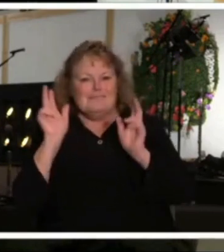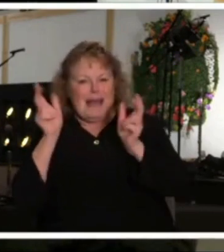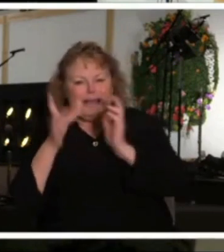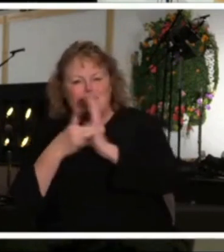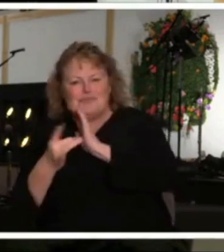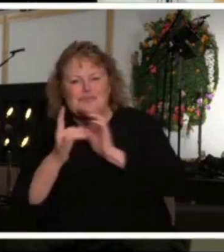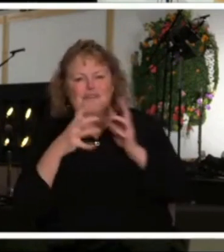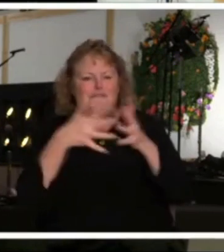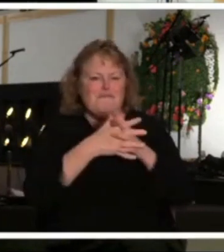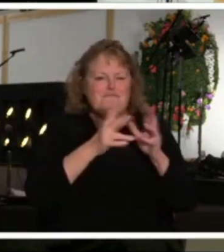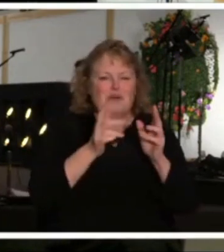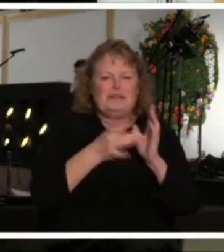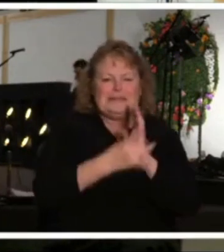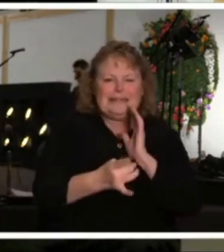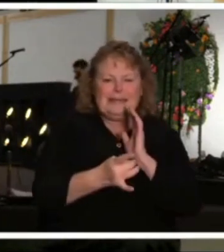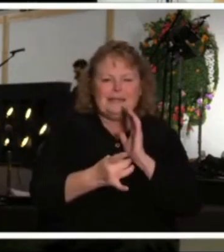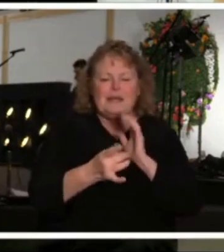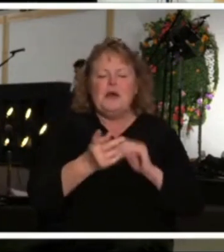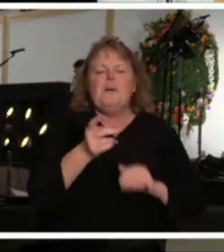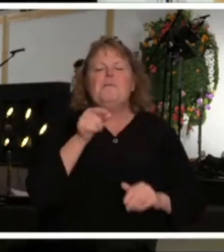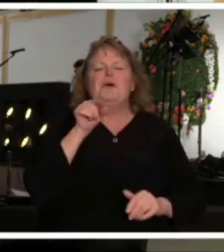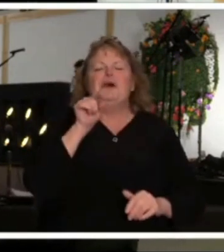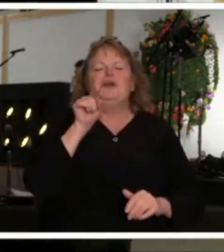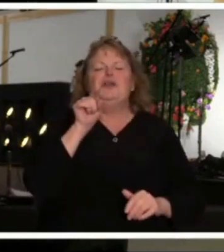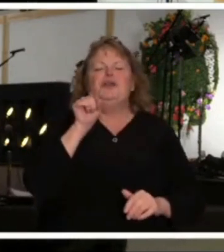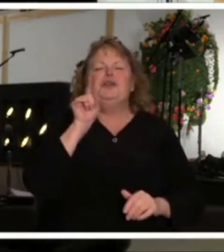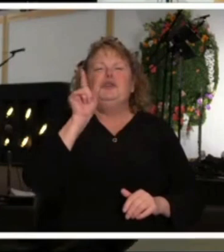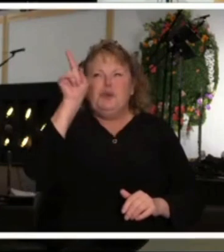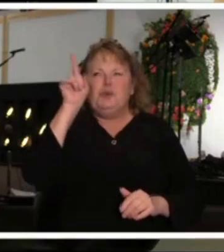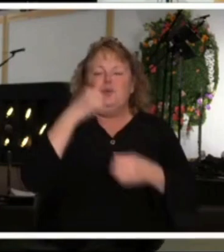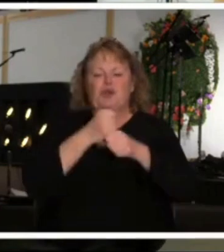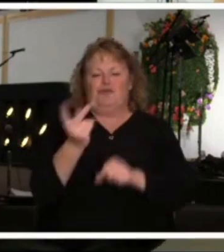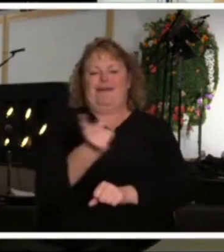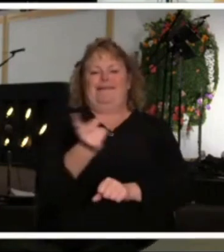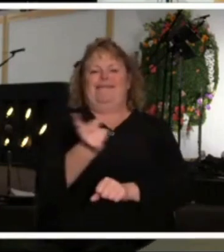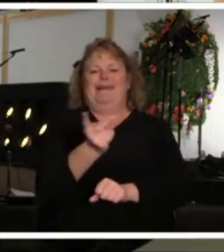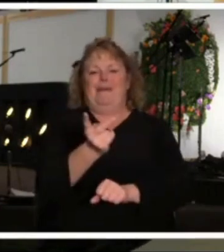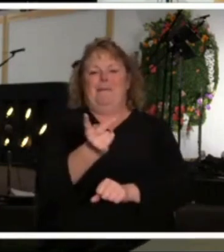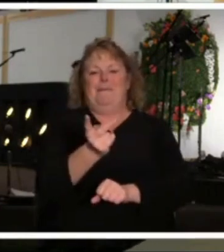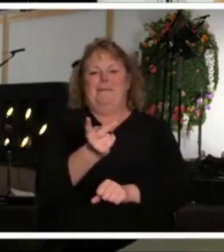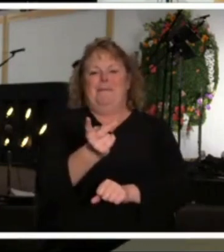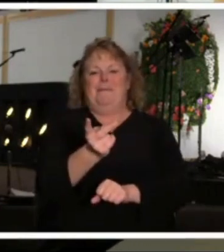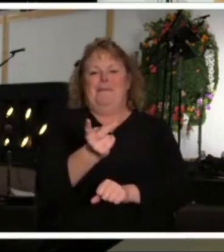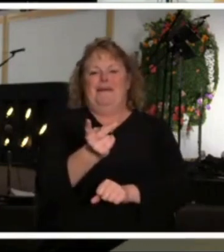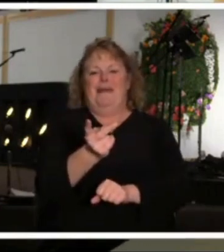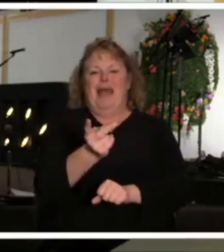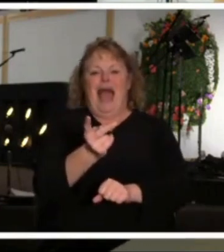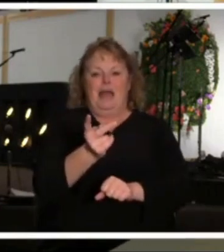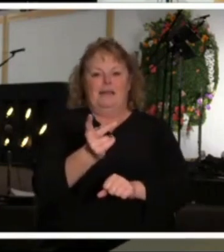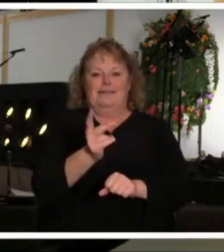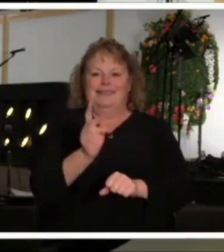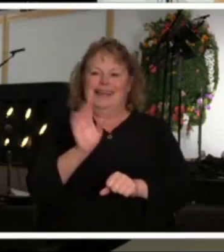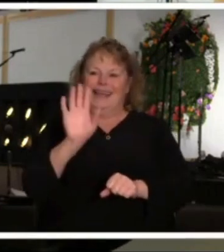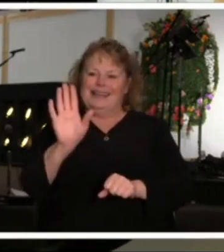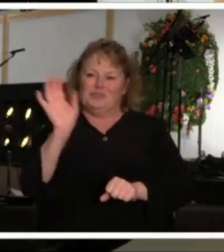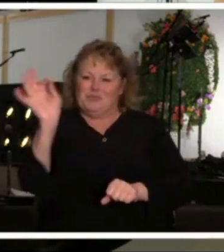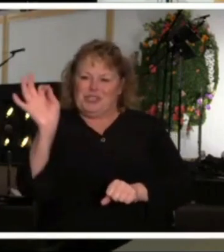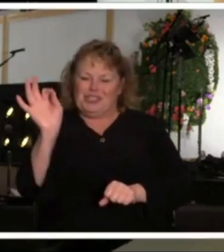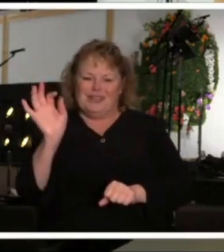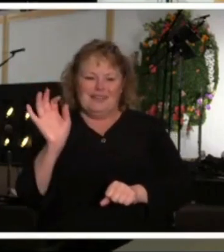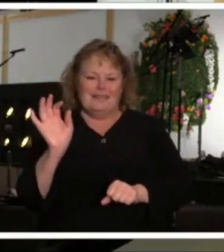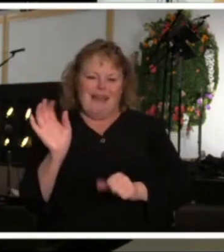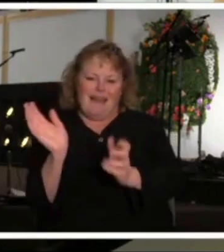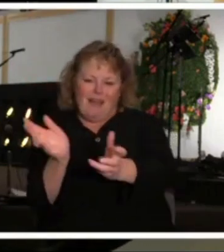but for who you have created them to be. And that through the word that he speaks and the meals that she prepares and